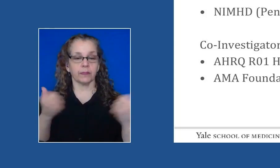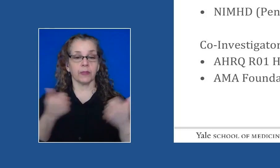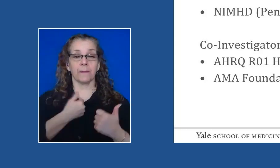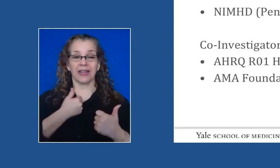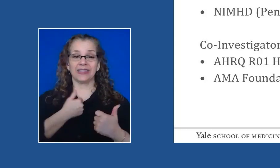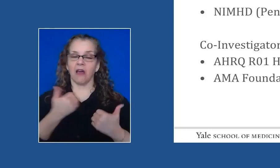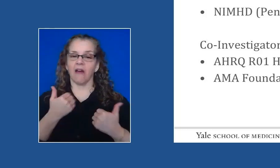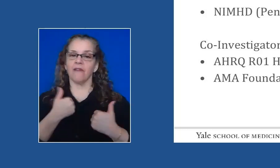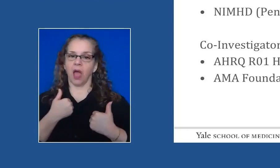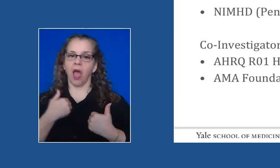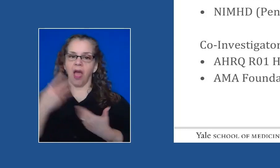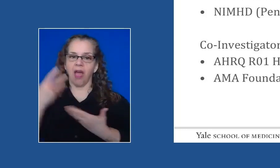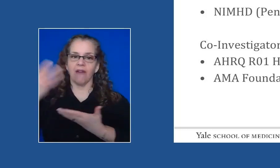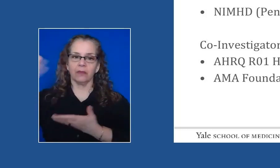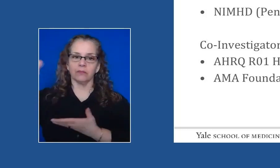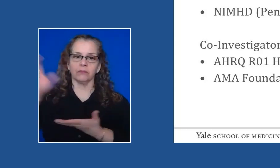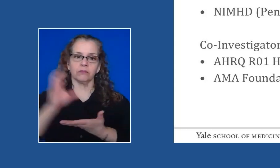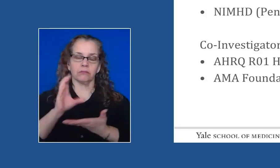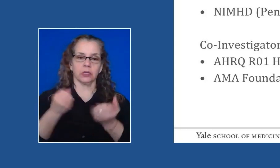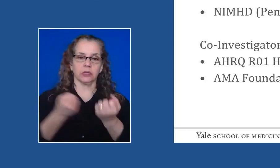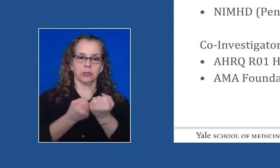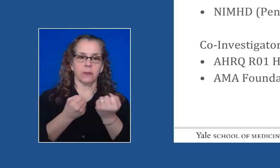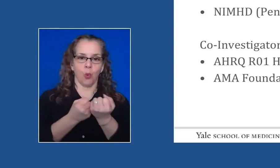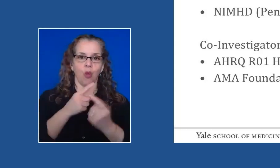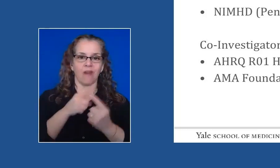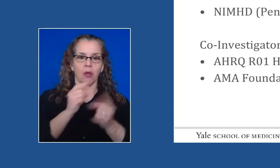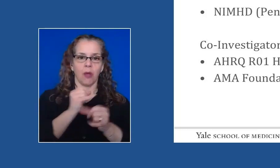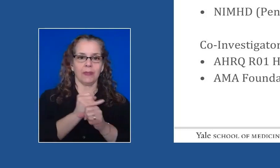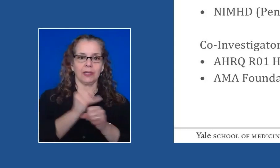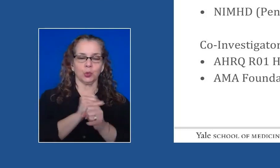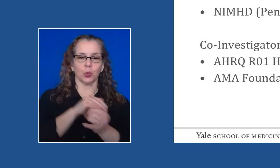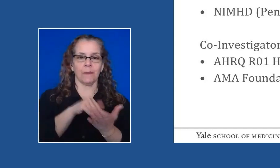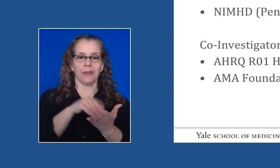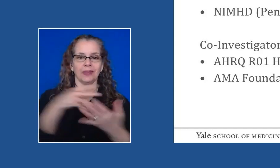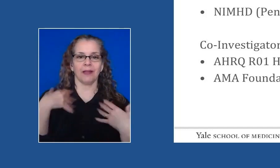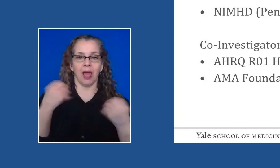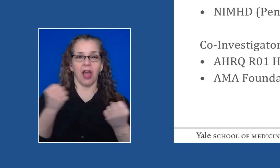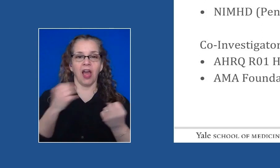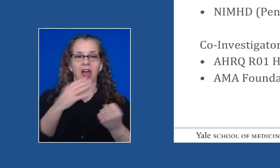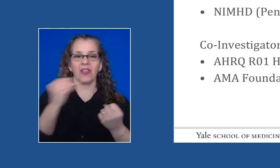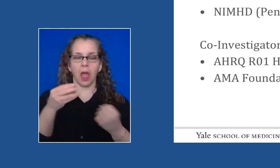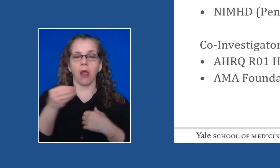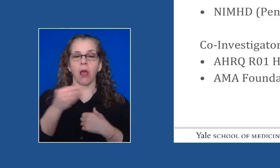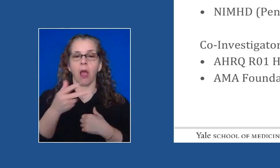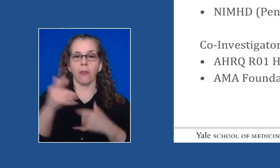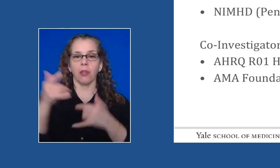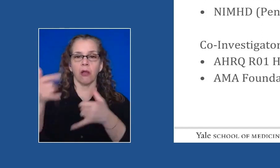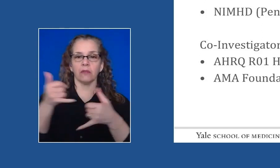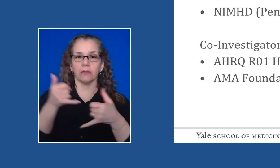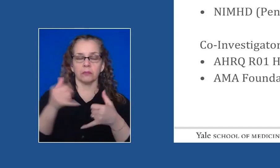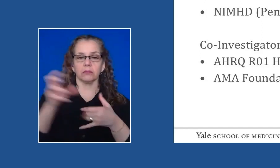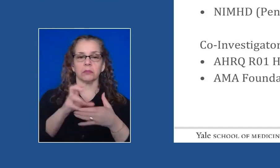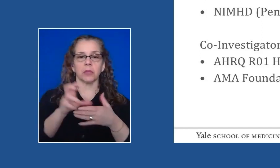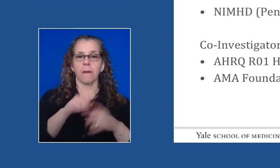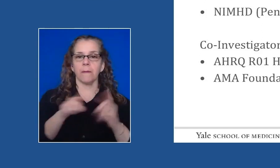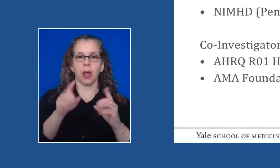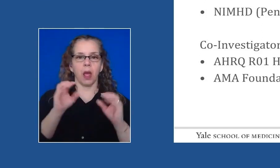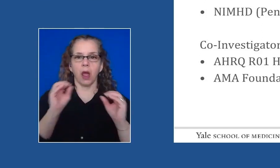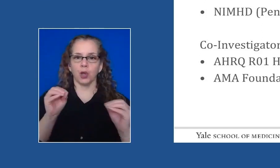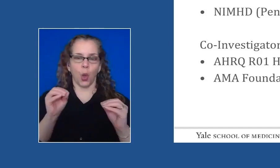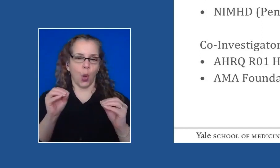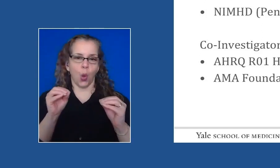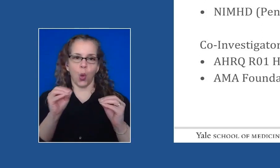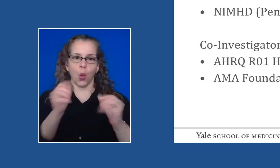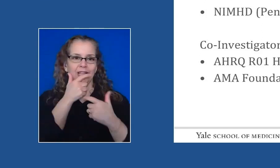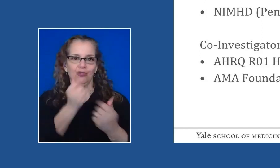from the National Institute of Mental Health, as well as a couple of career development awards, but I do not have any commercial interests.